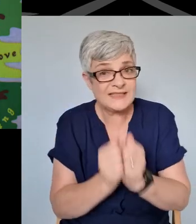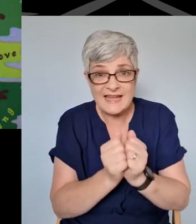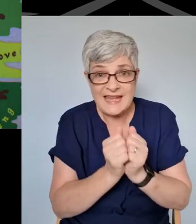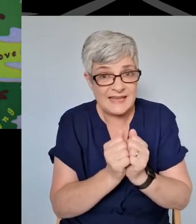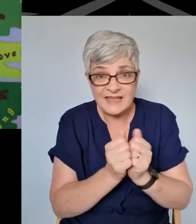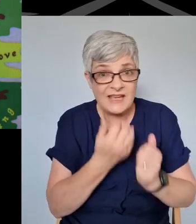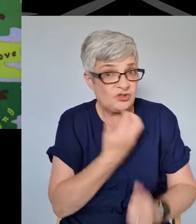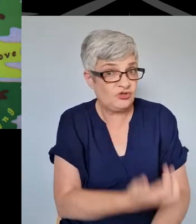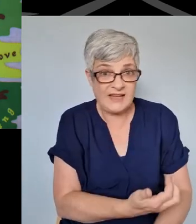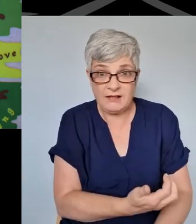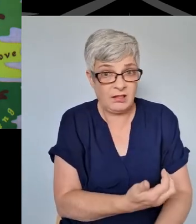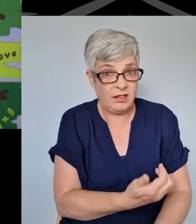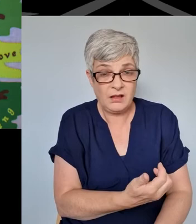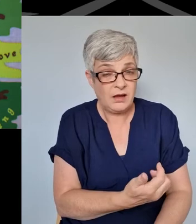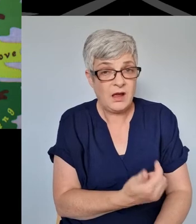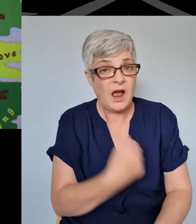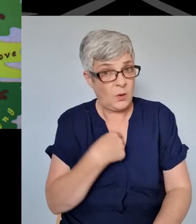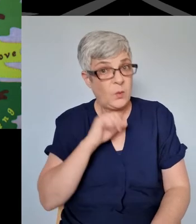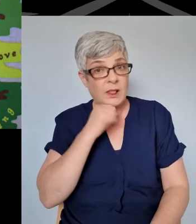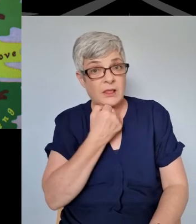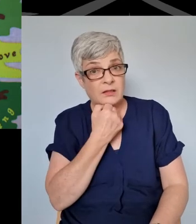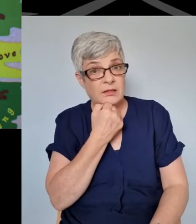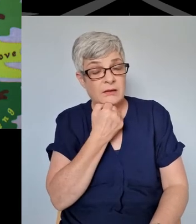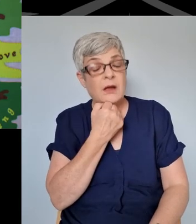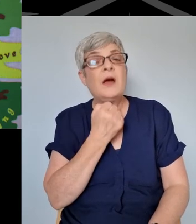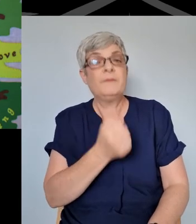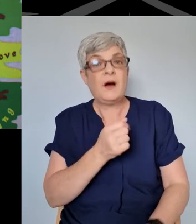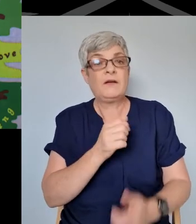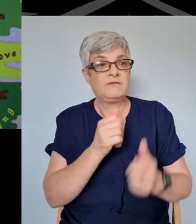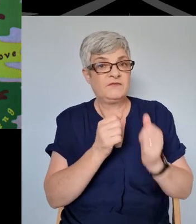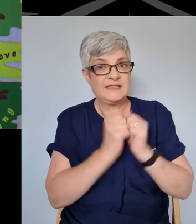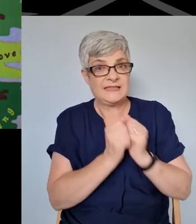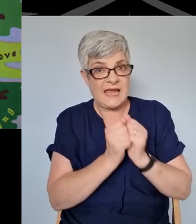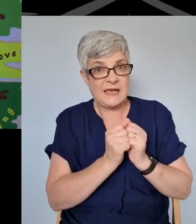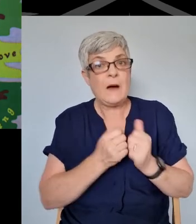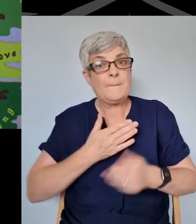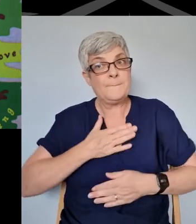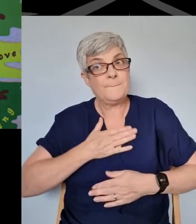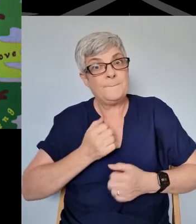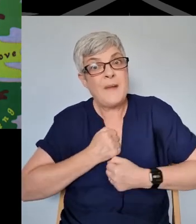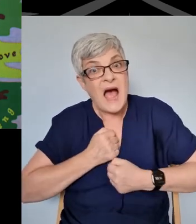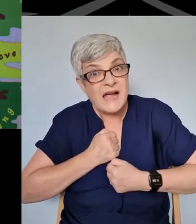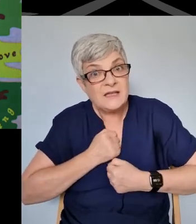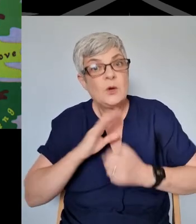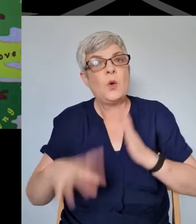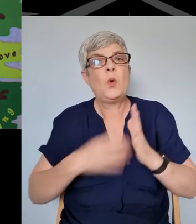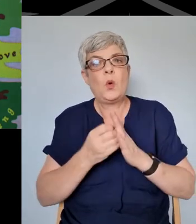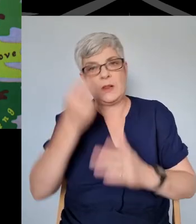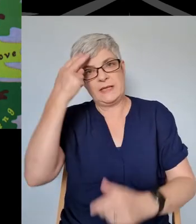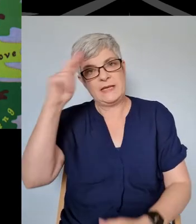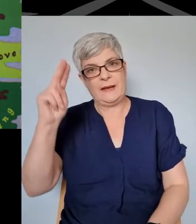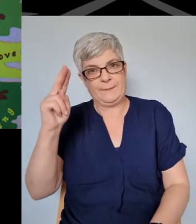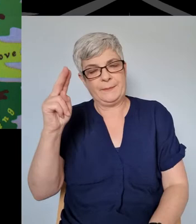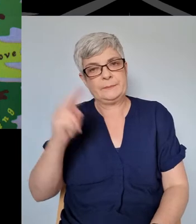people of Israel, that I am going to do these things, but for the sake of my holy name."